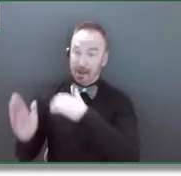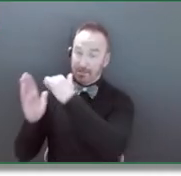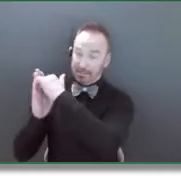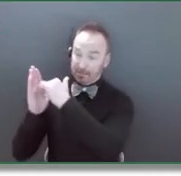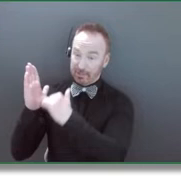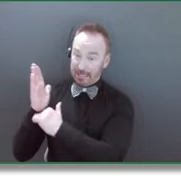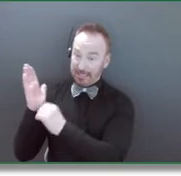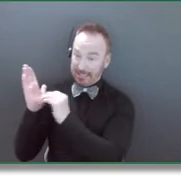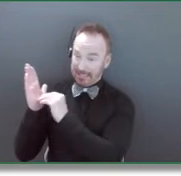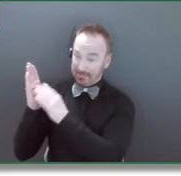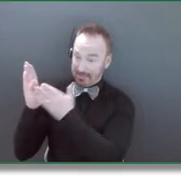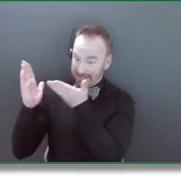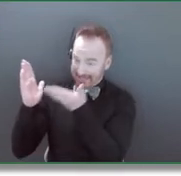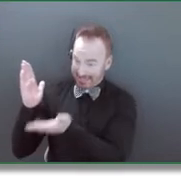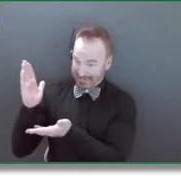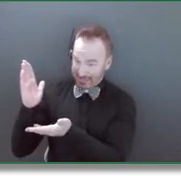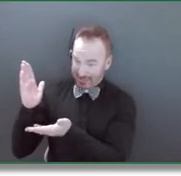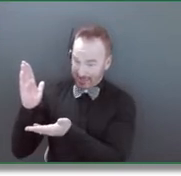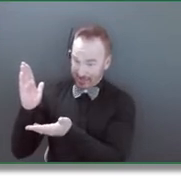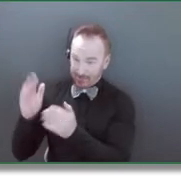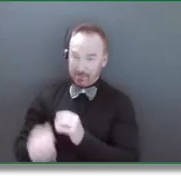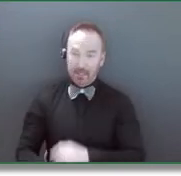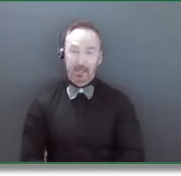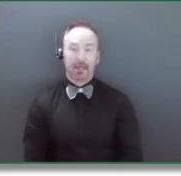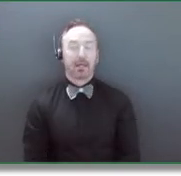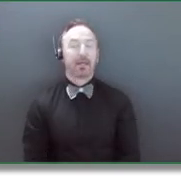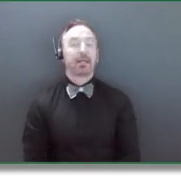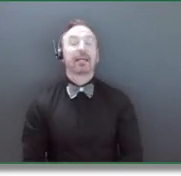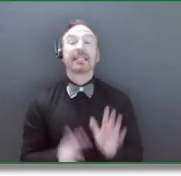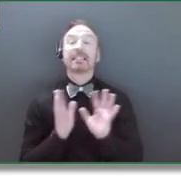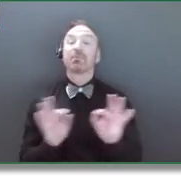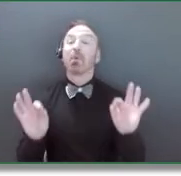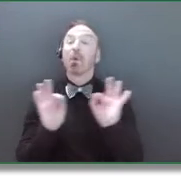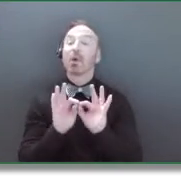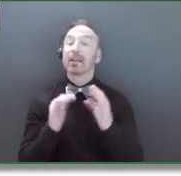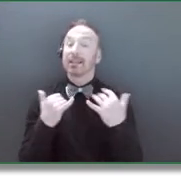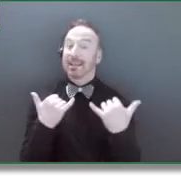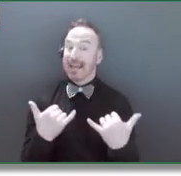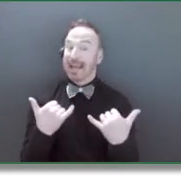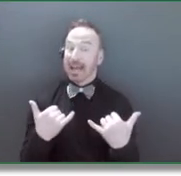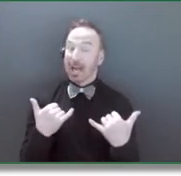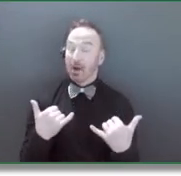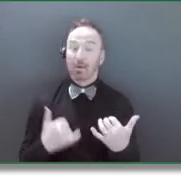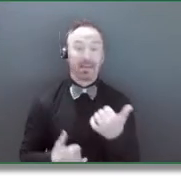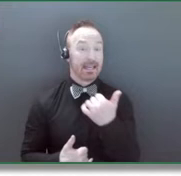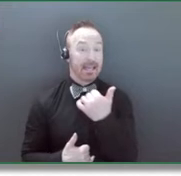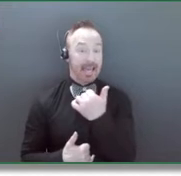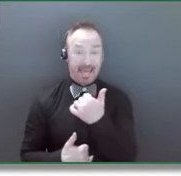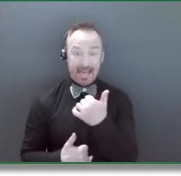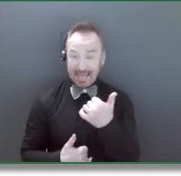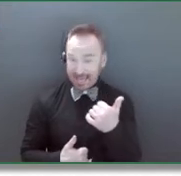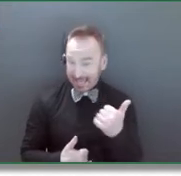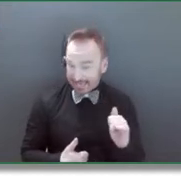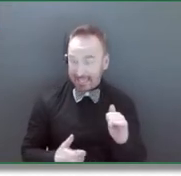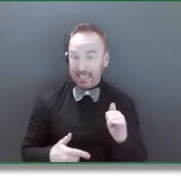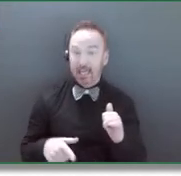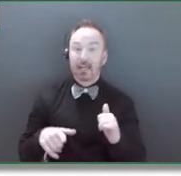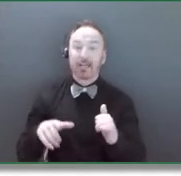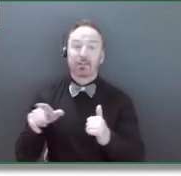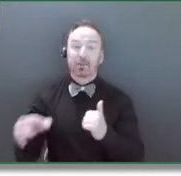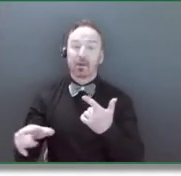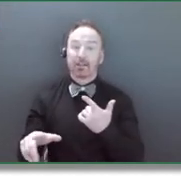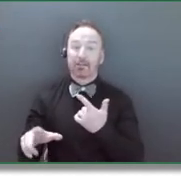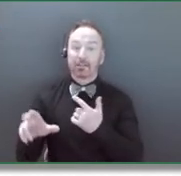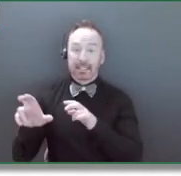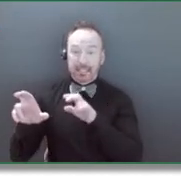it's far more important now to make sure that any investment in this area is appropriate, effective,